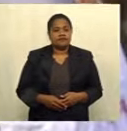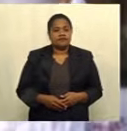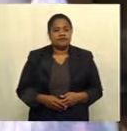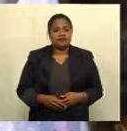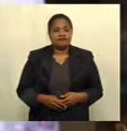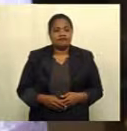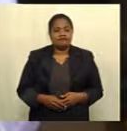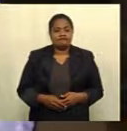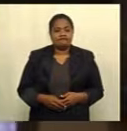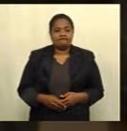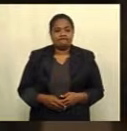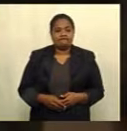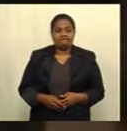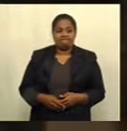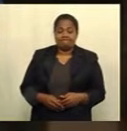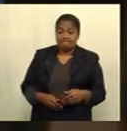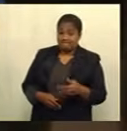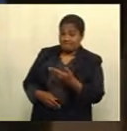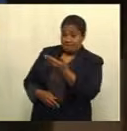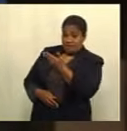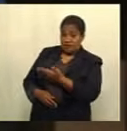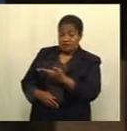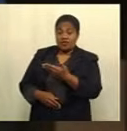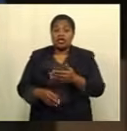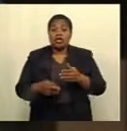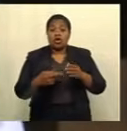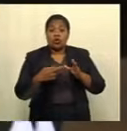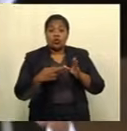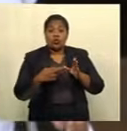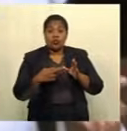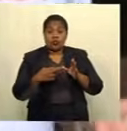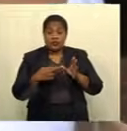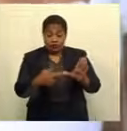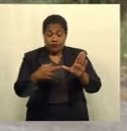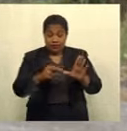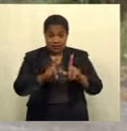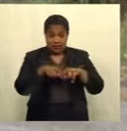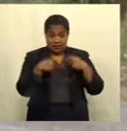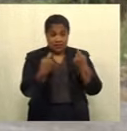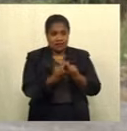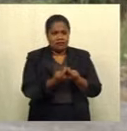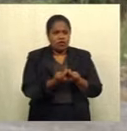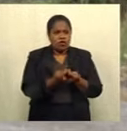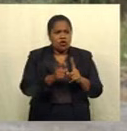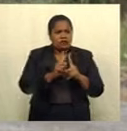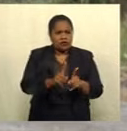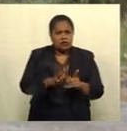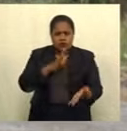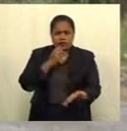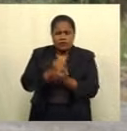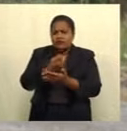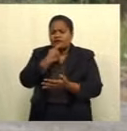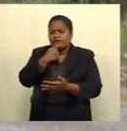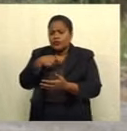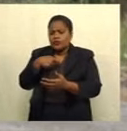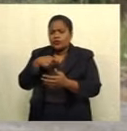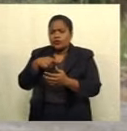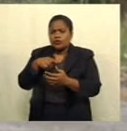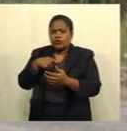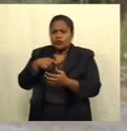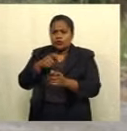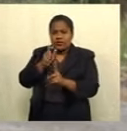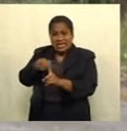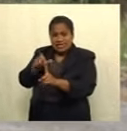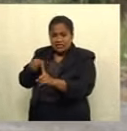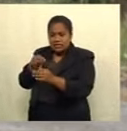This Moana COVID-19 response team is on high alert following the confirmation of a few cases in surrounding areas. We